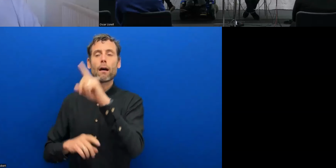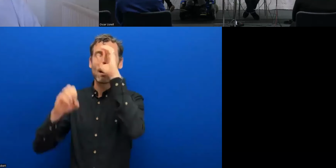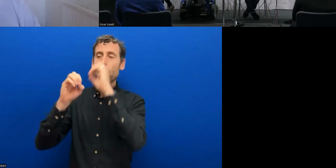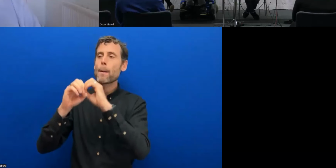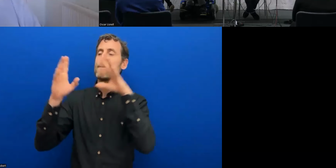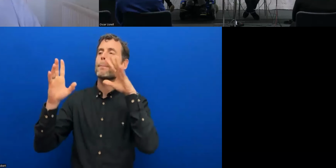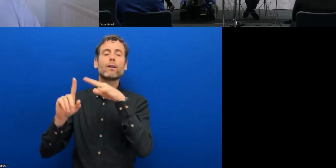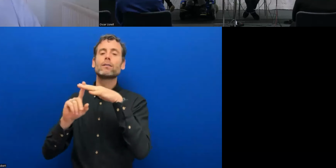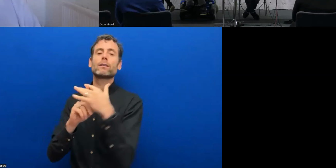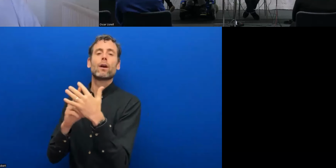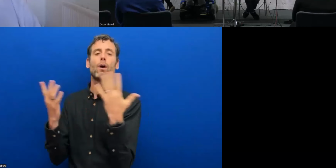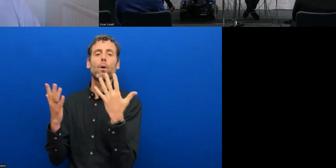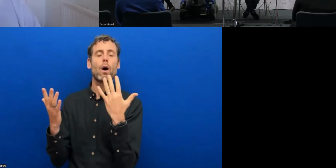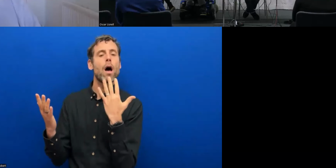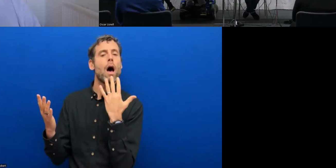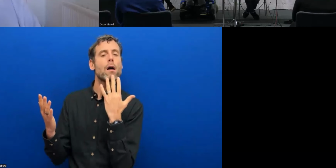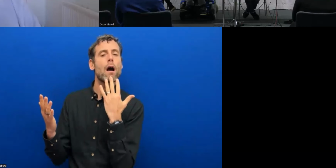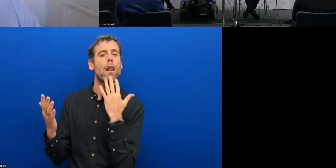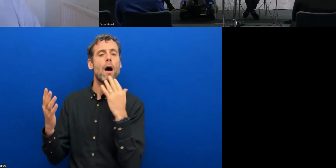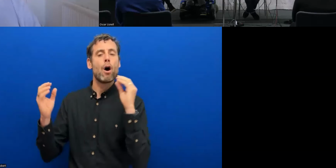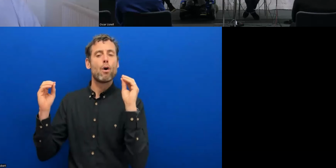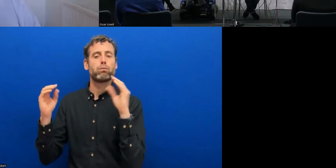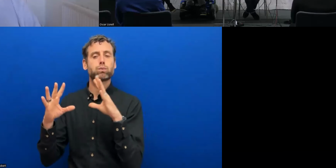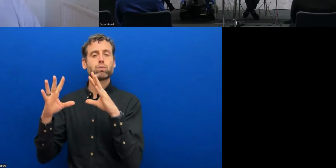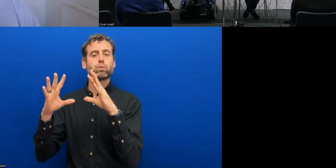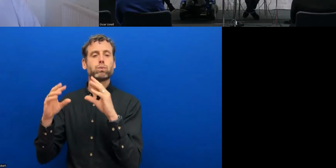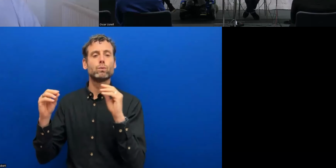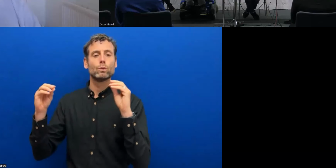an instrument that makes the color organ.